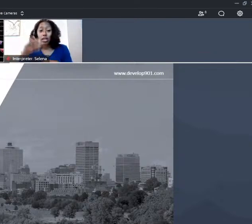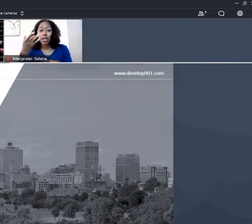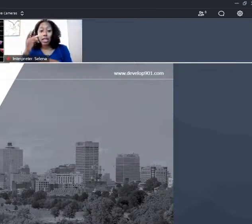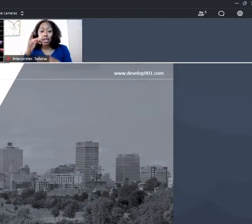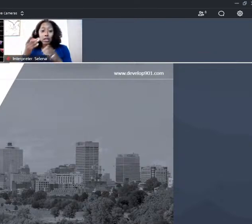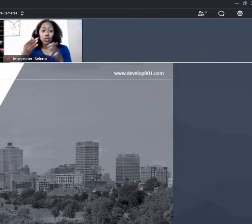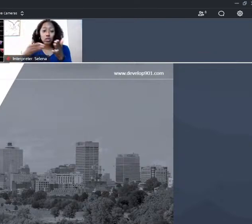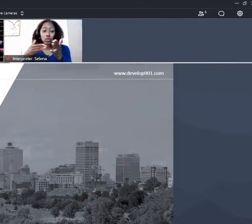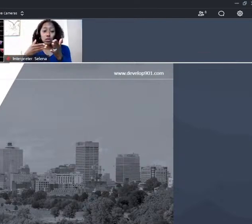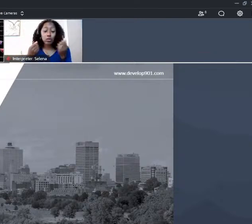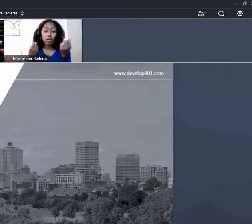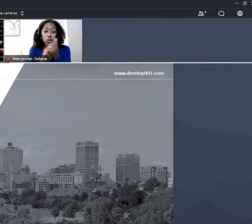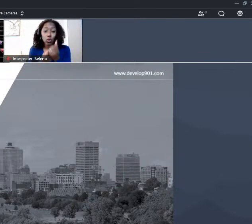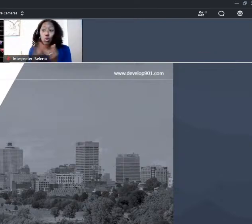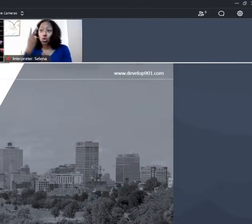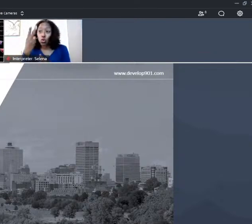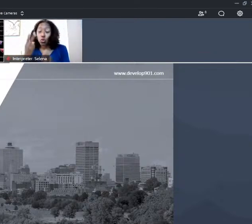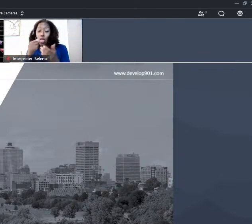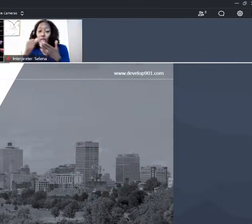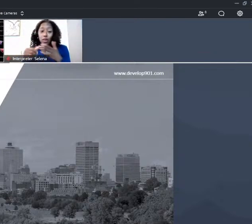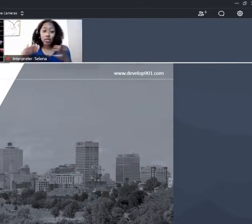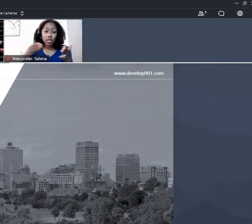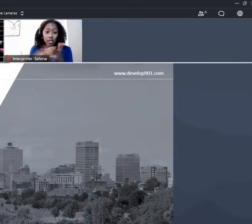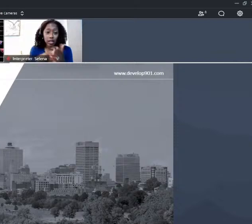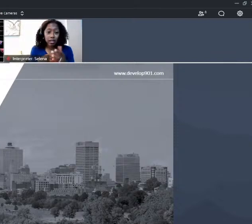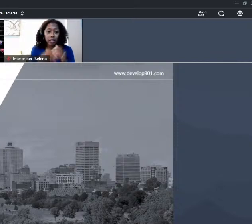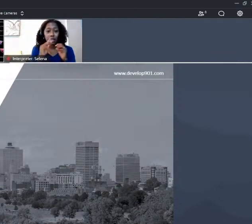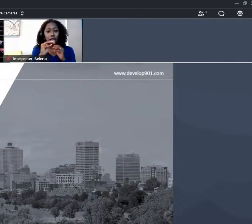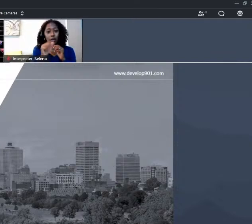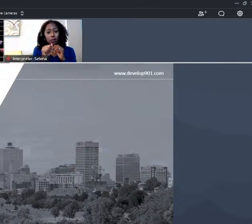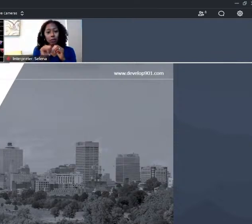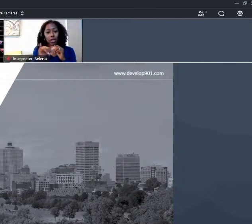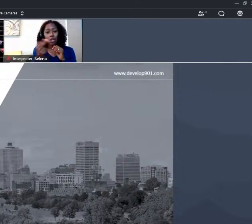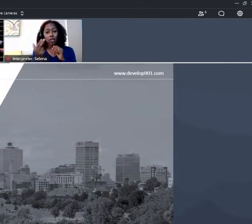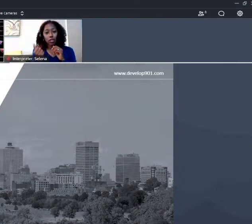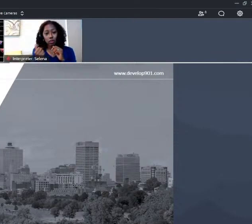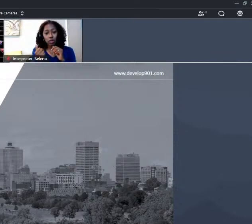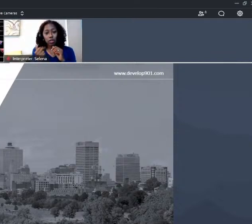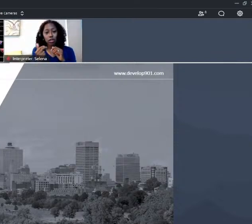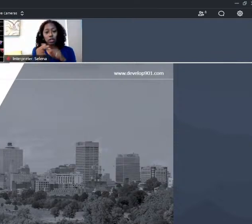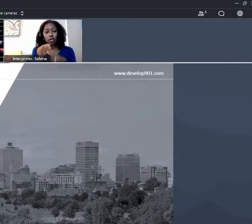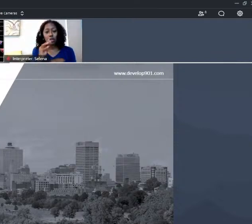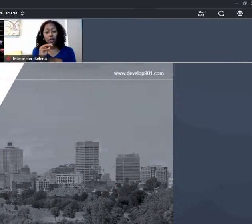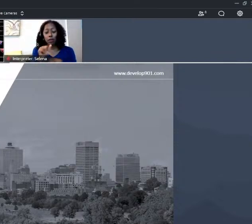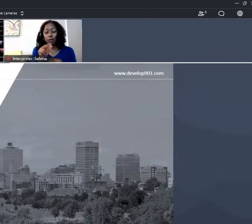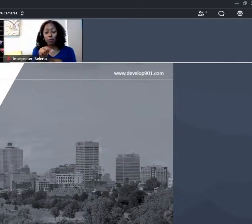opposition. Again, May 13th, Land Use Control Board,